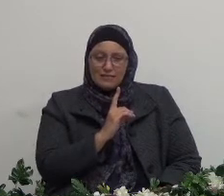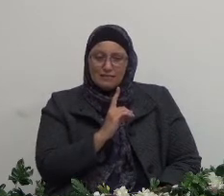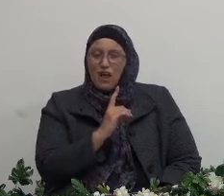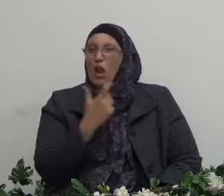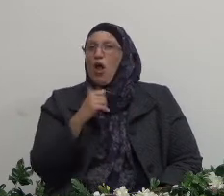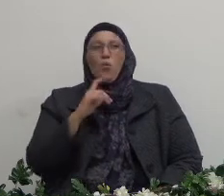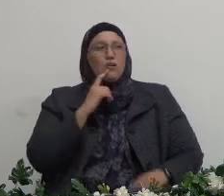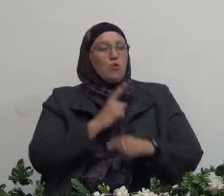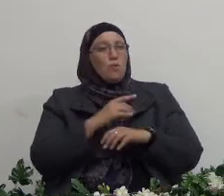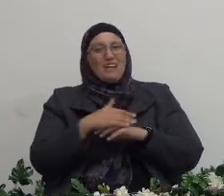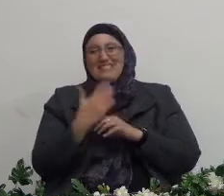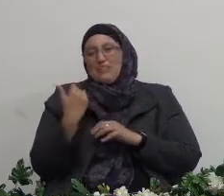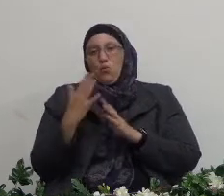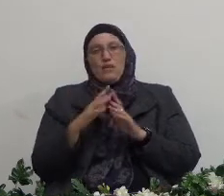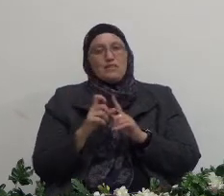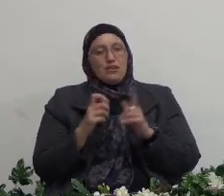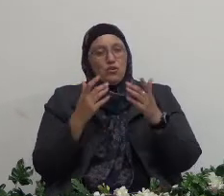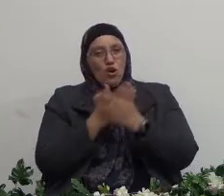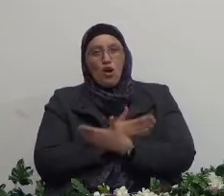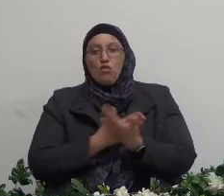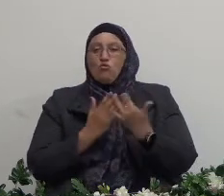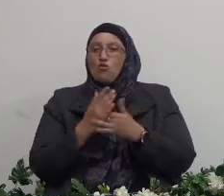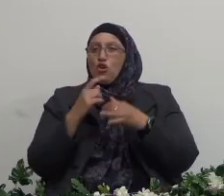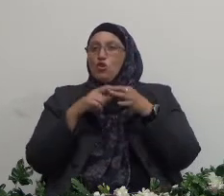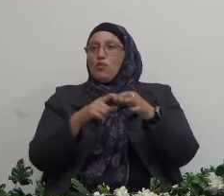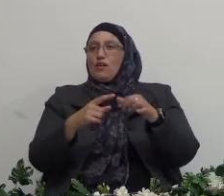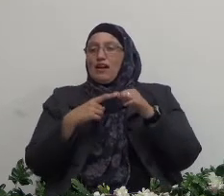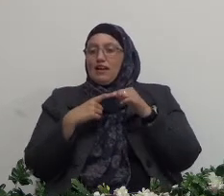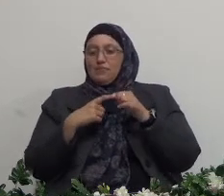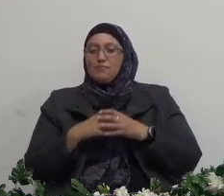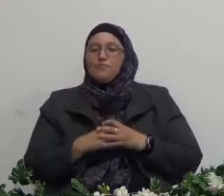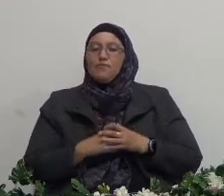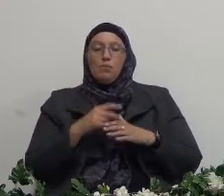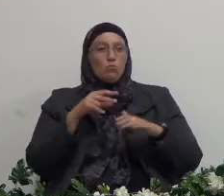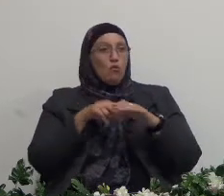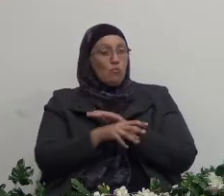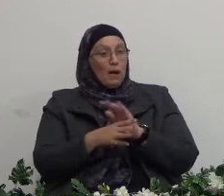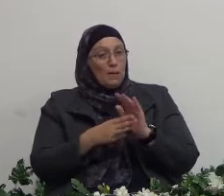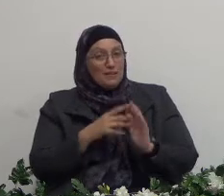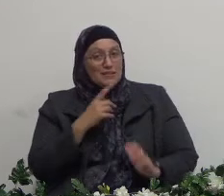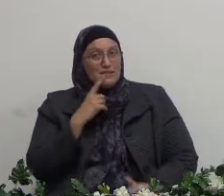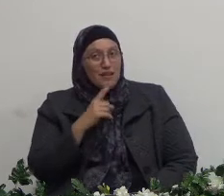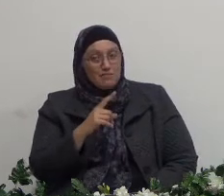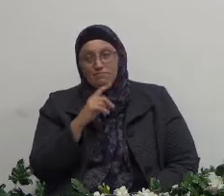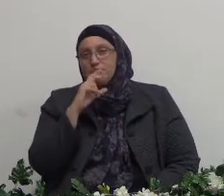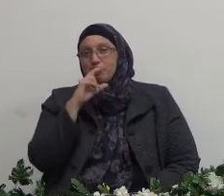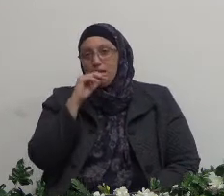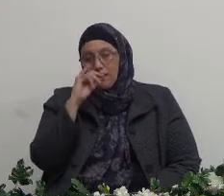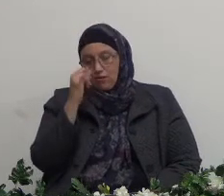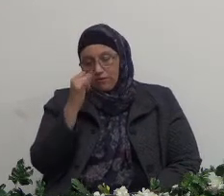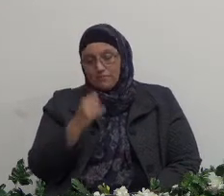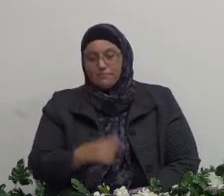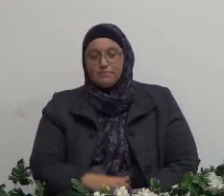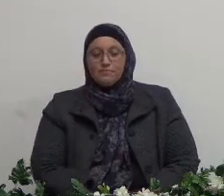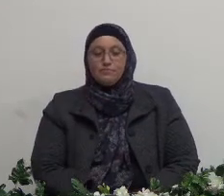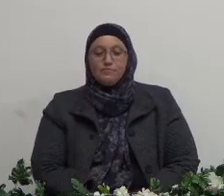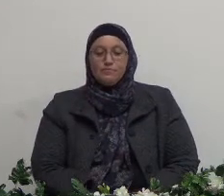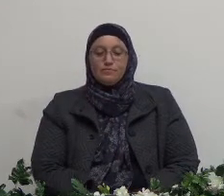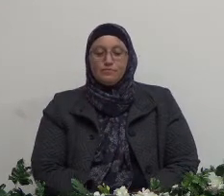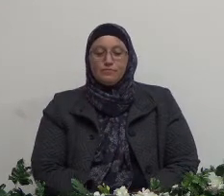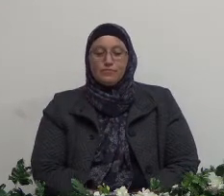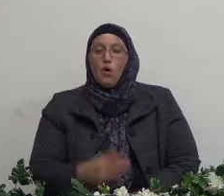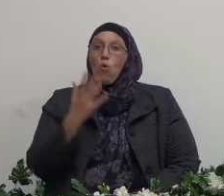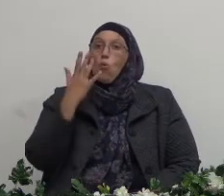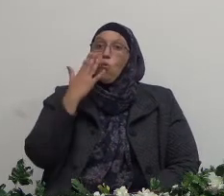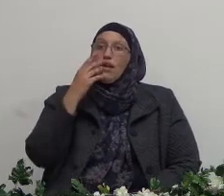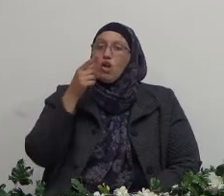the Q&A, where he says anfasukum fihi tasbih, that even when you breathe in